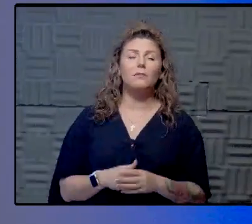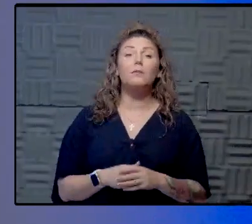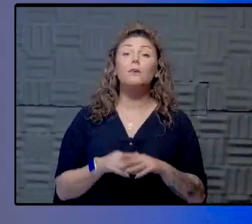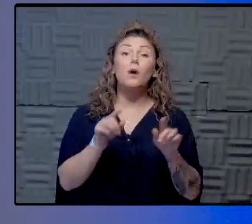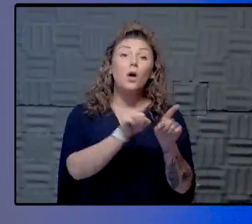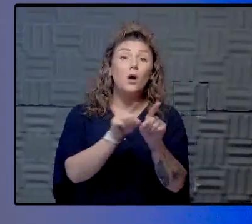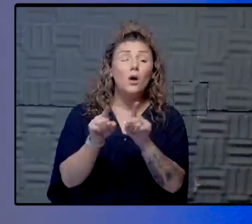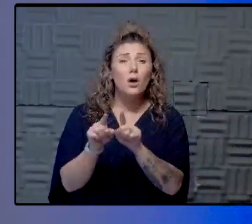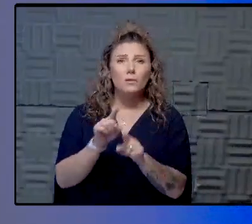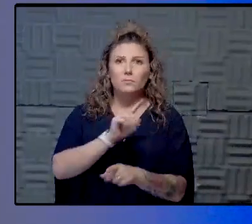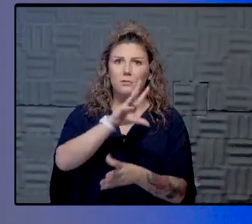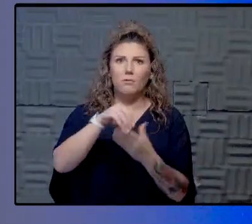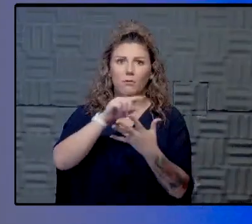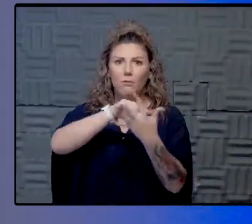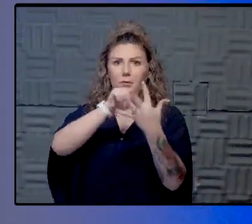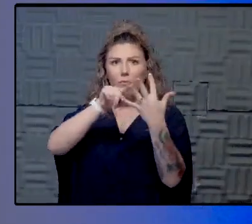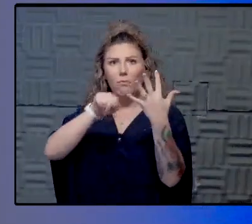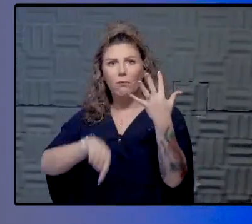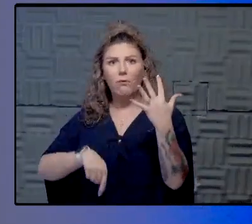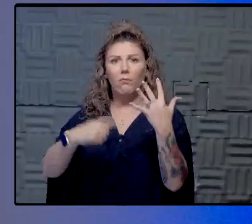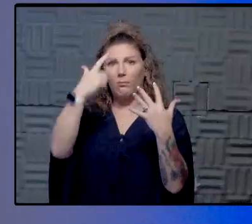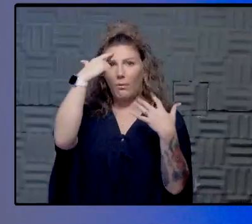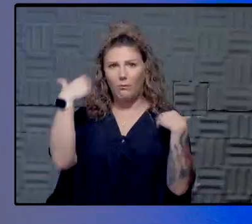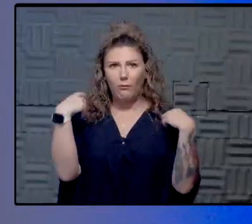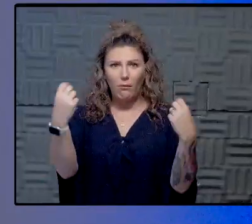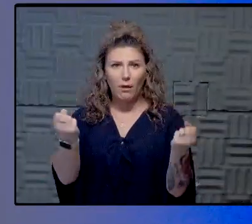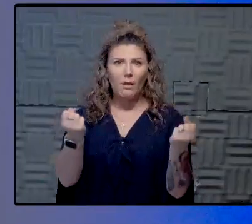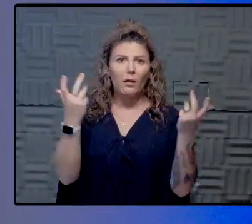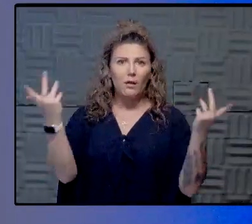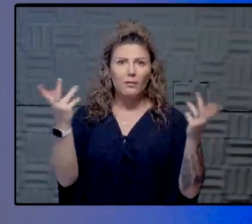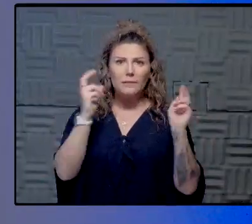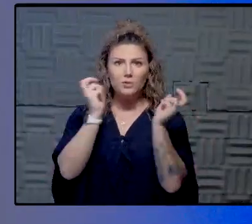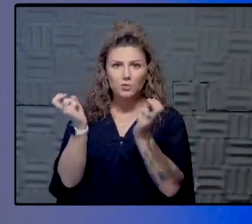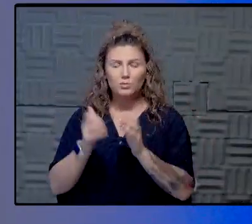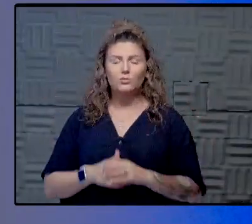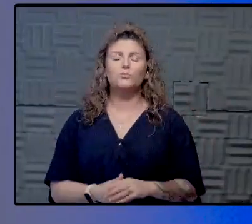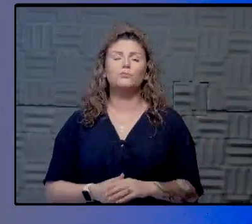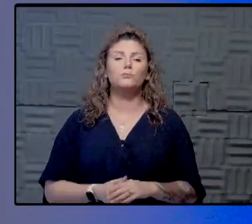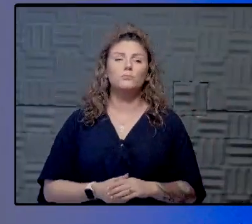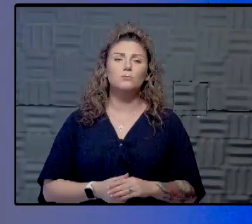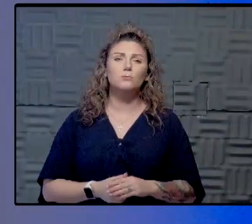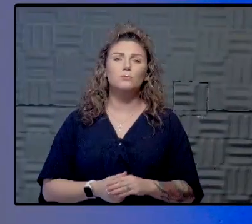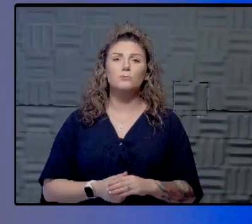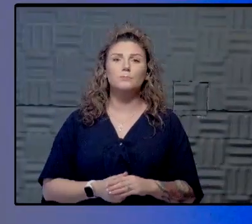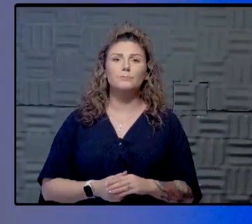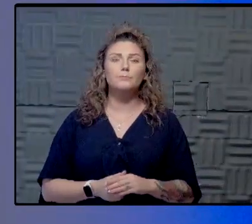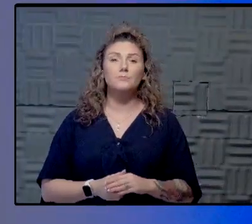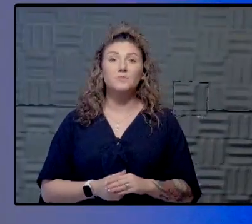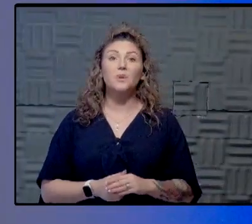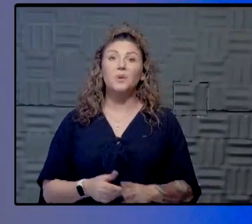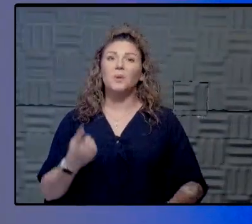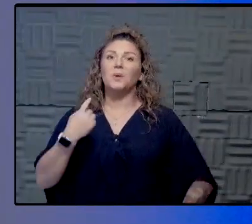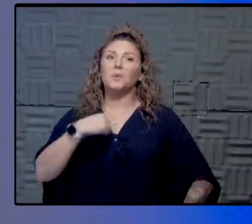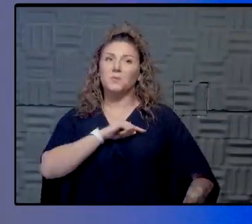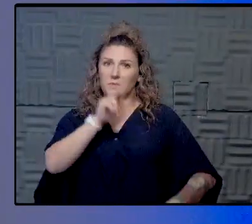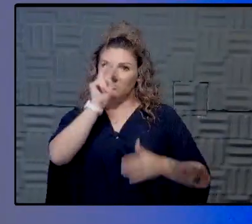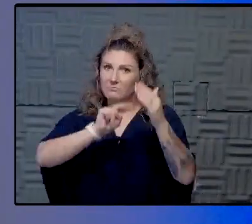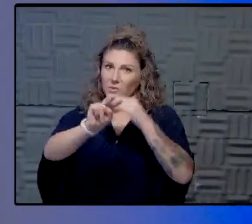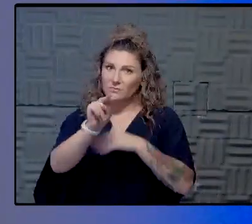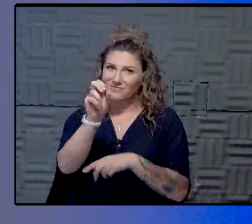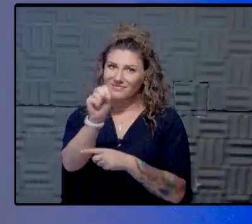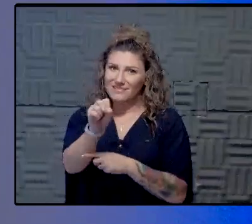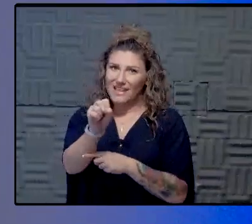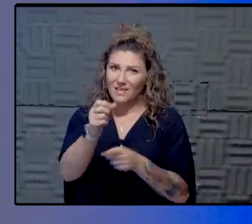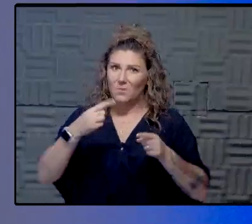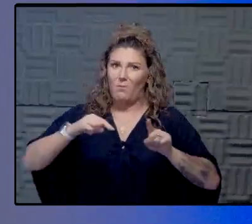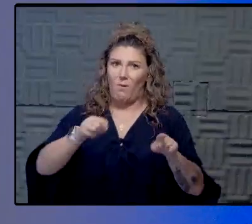also a whole host of mental health conditions. And so we certainly could see this coming as it